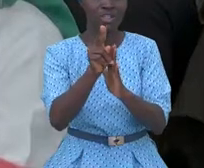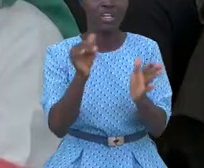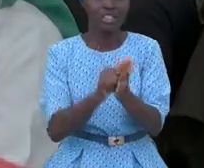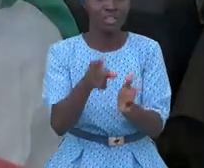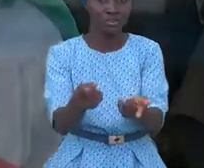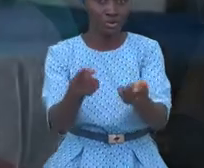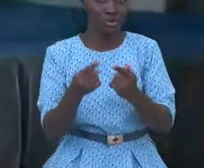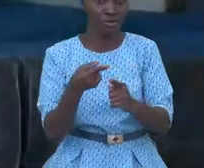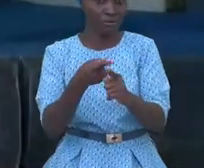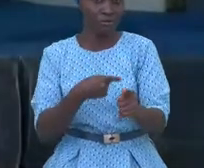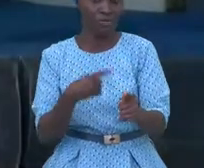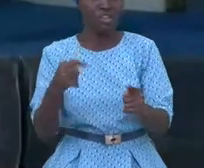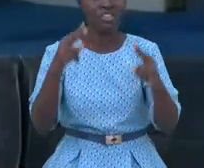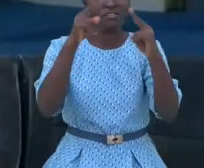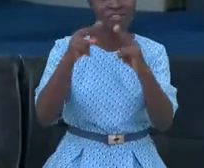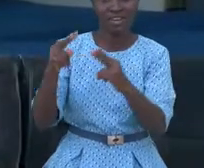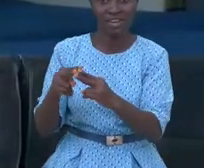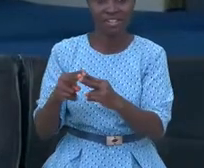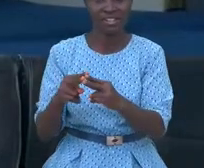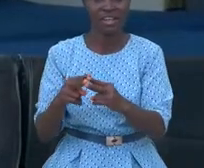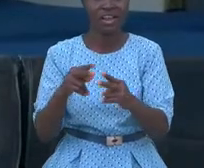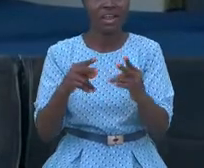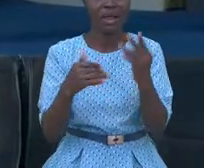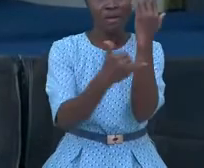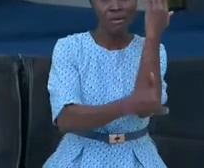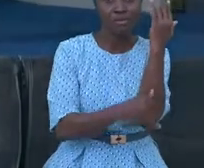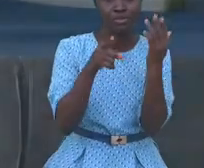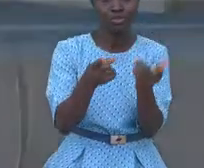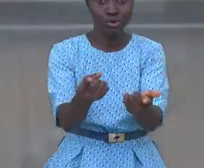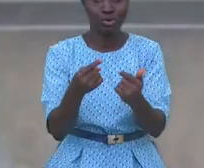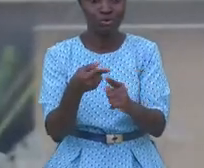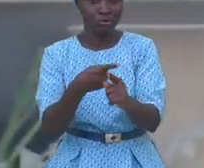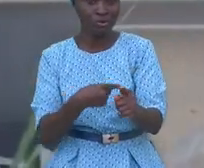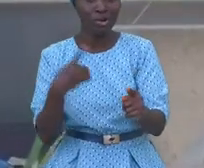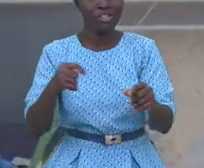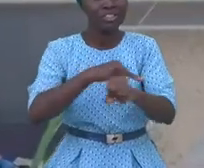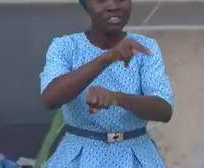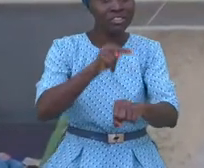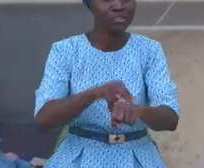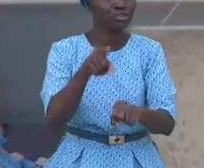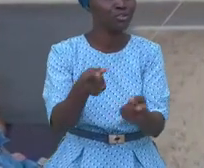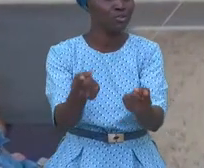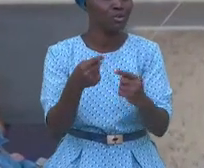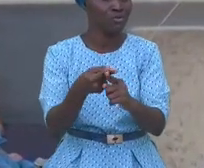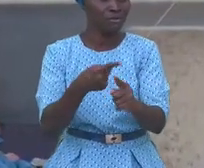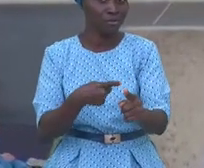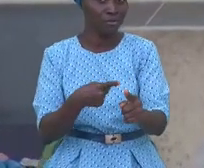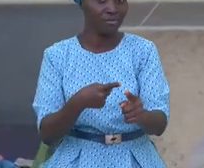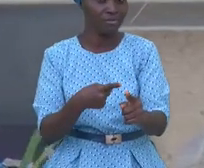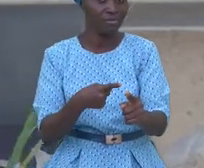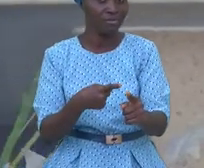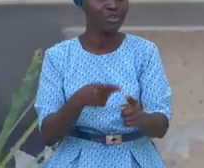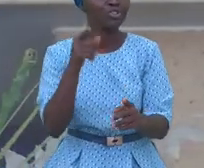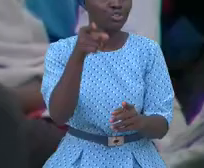the village you come from, the town you come from, the nation you come from, there